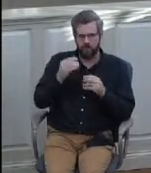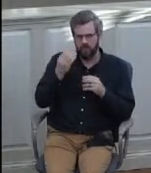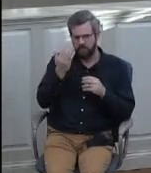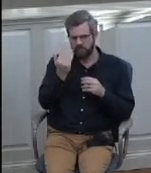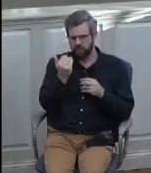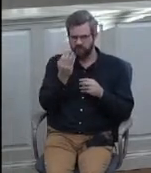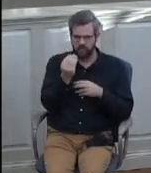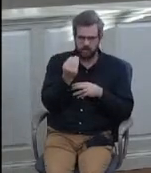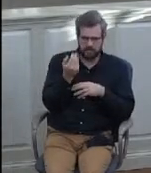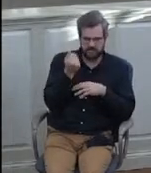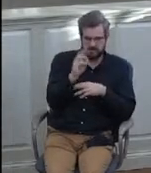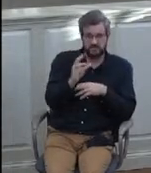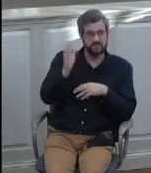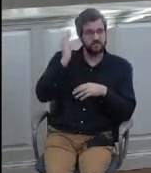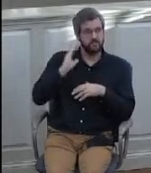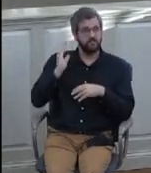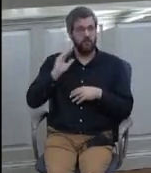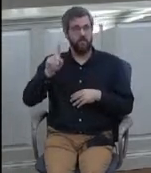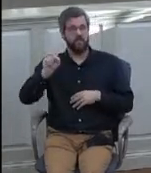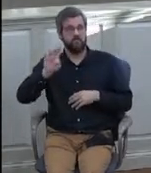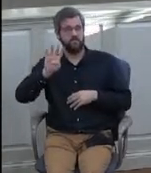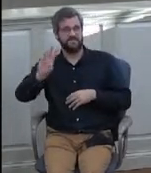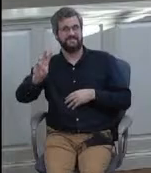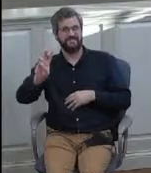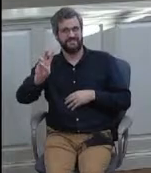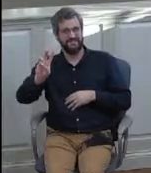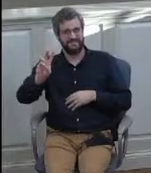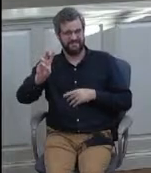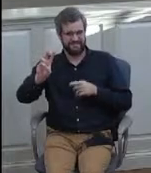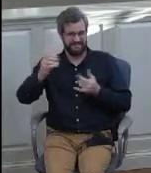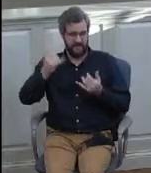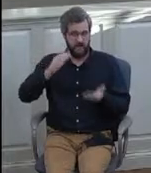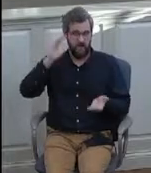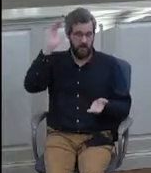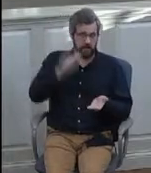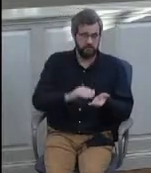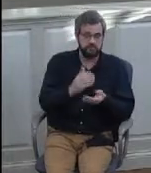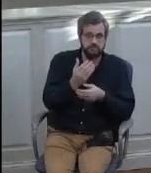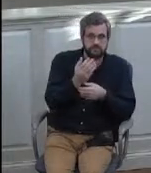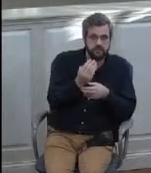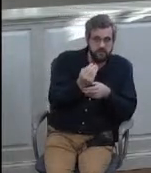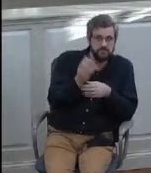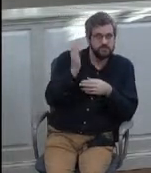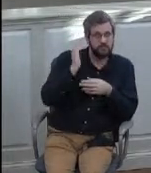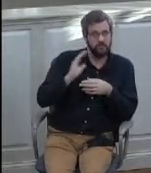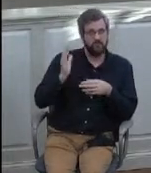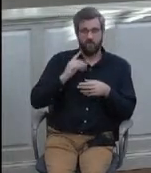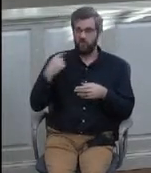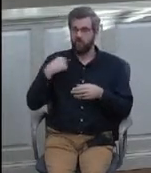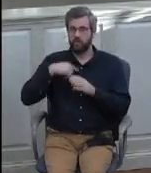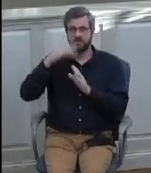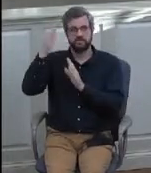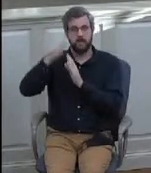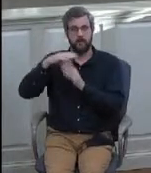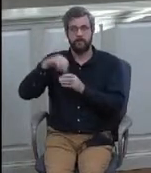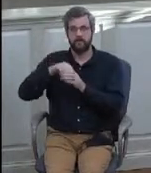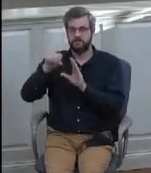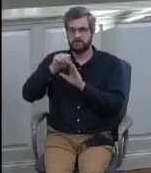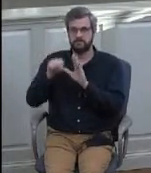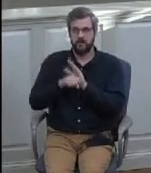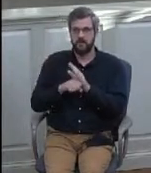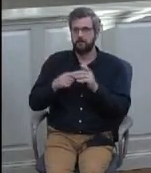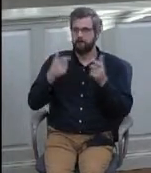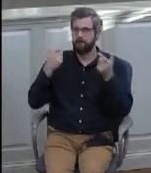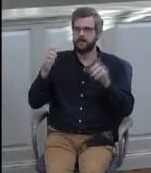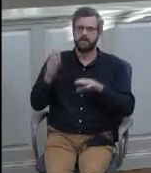were, 146, I think, on the, so we were the top of the state. So I think that's a huge, obviously a